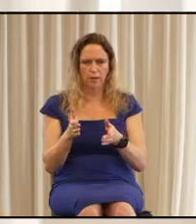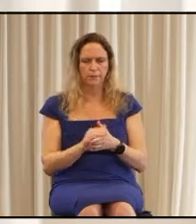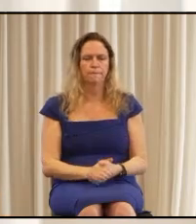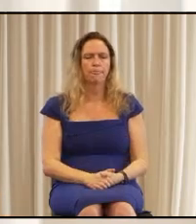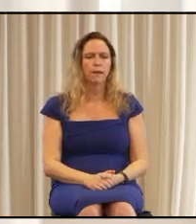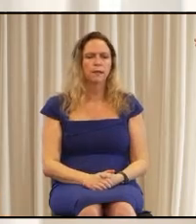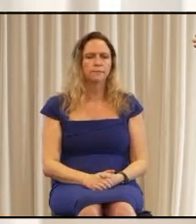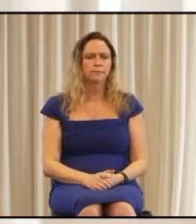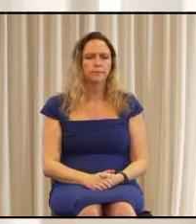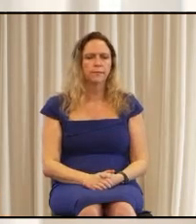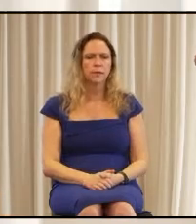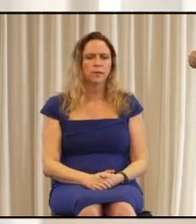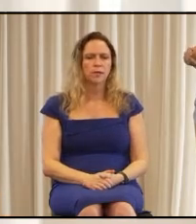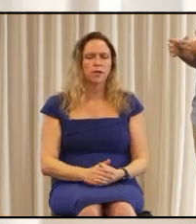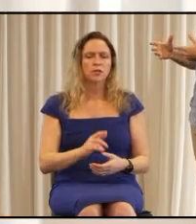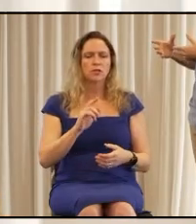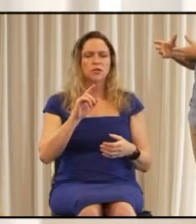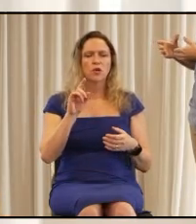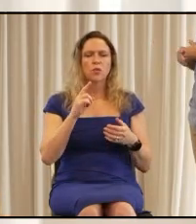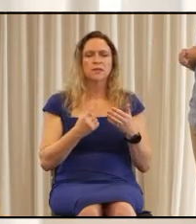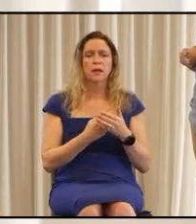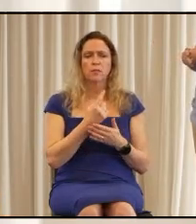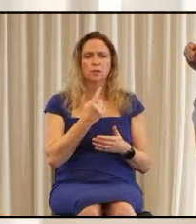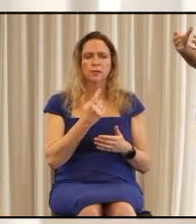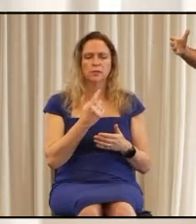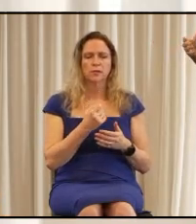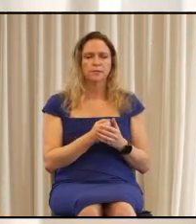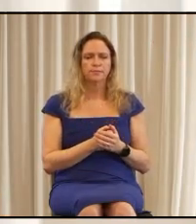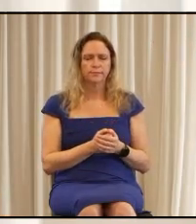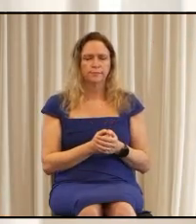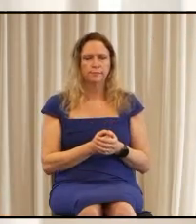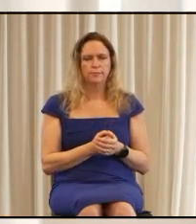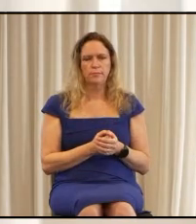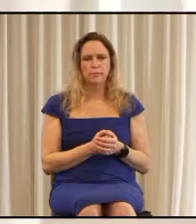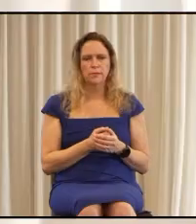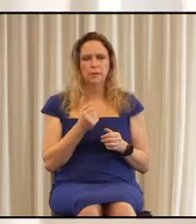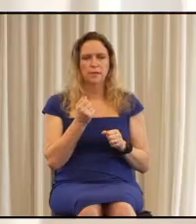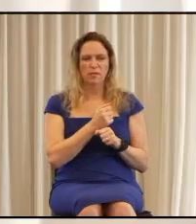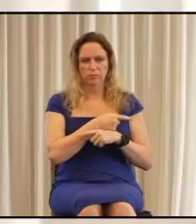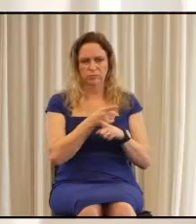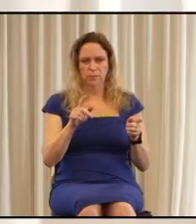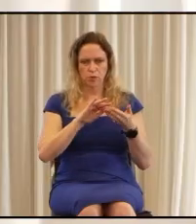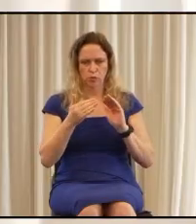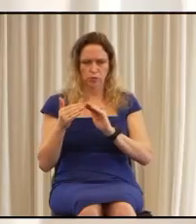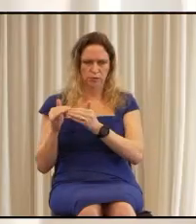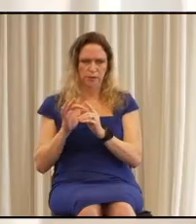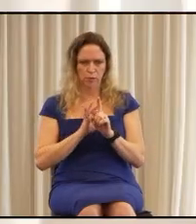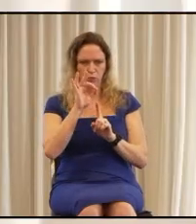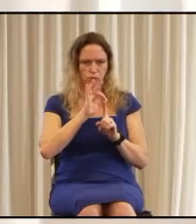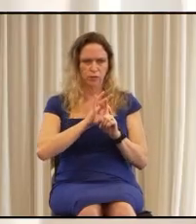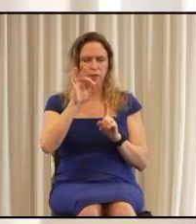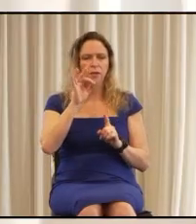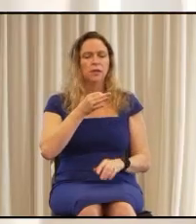educational? And so something that we've done together recently that's really made the local community better is the kids have